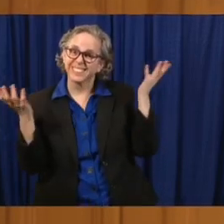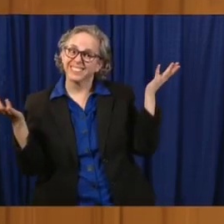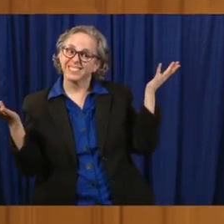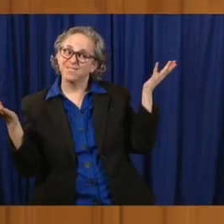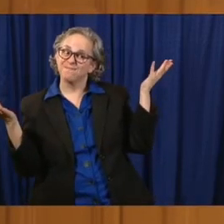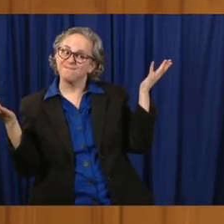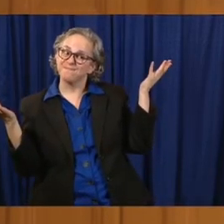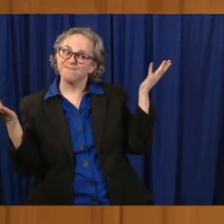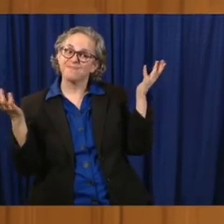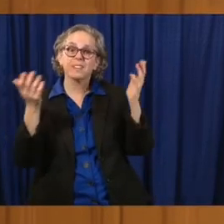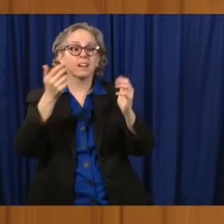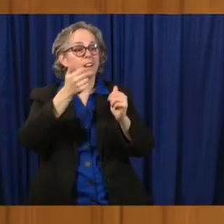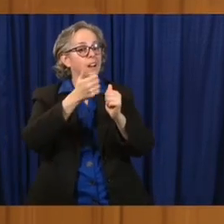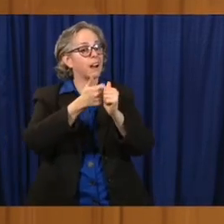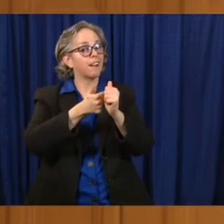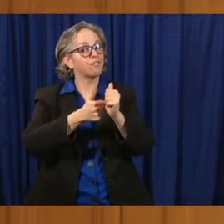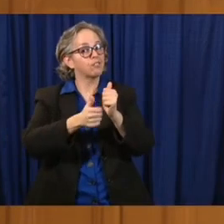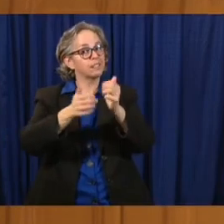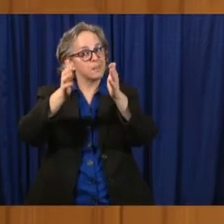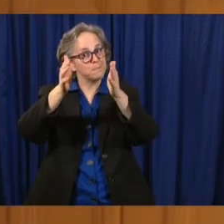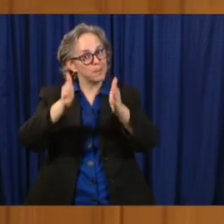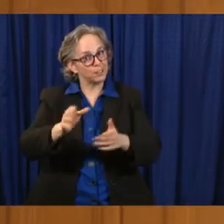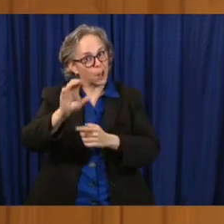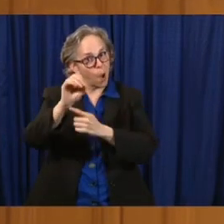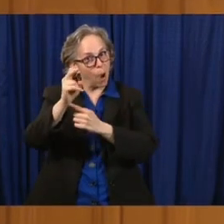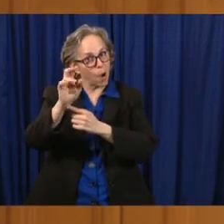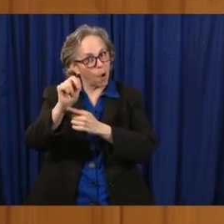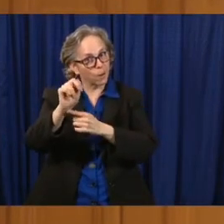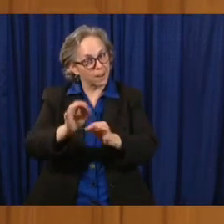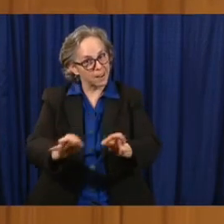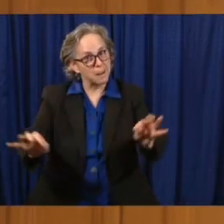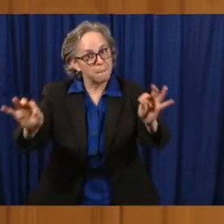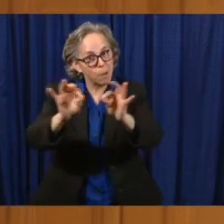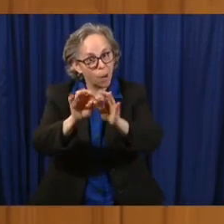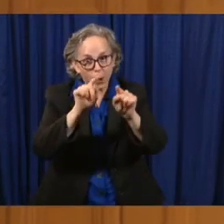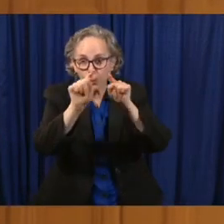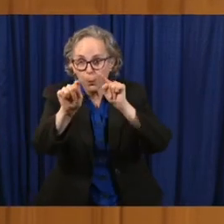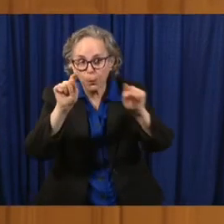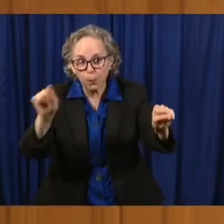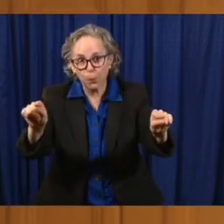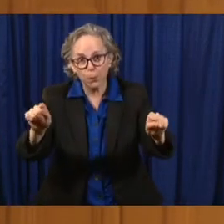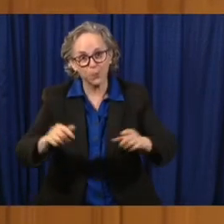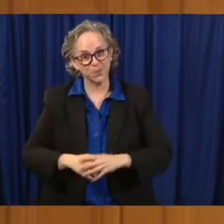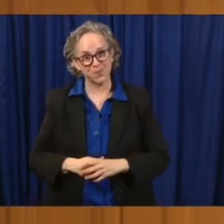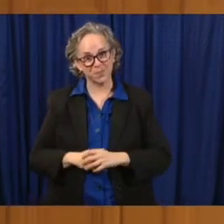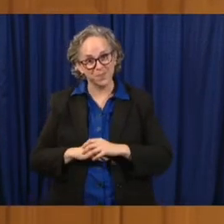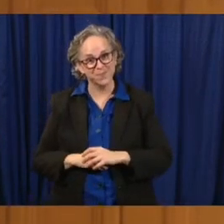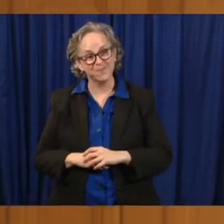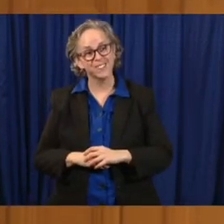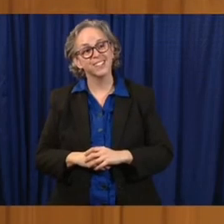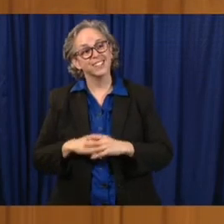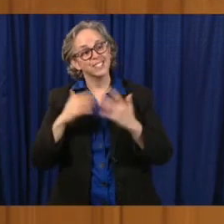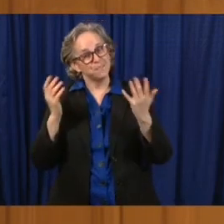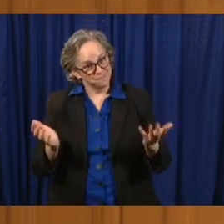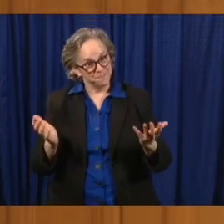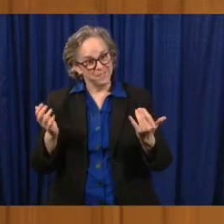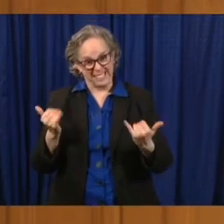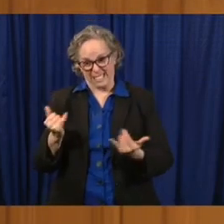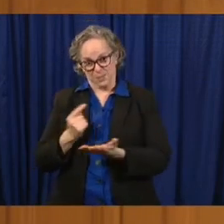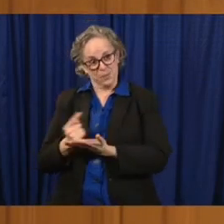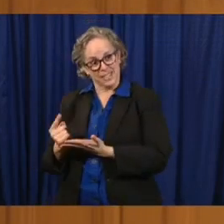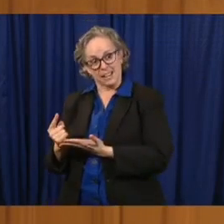them is going to be important. Similarly, in the week to come, we're going to talk a lot more about our work on vulnerable